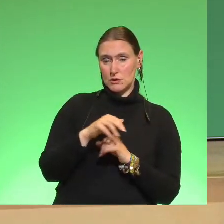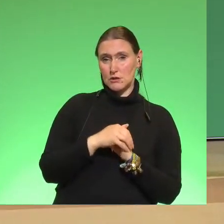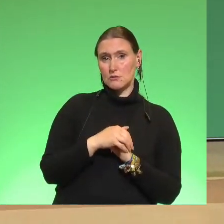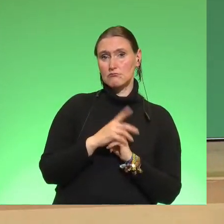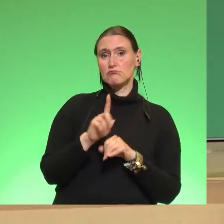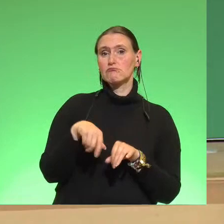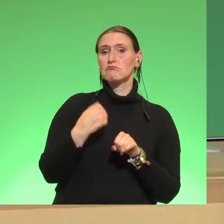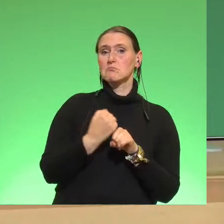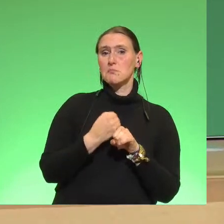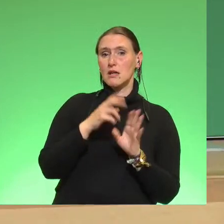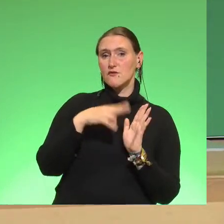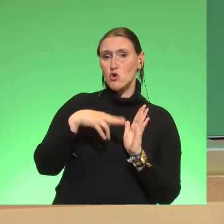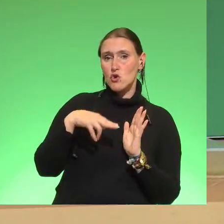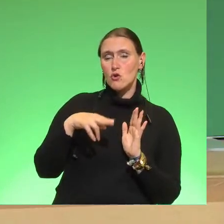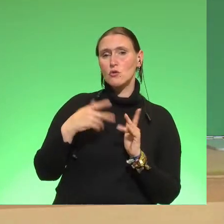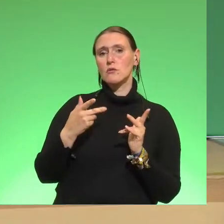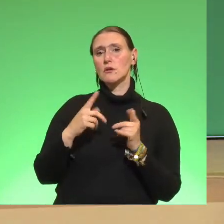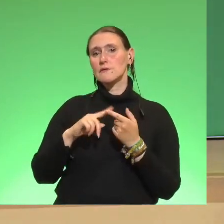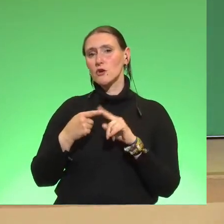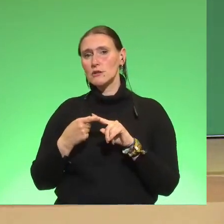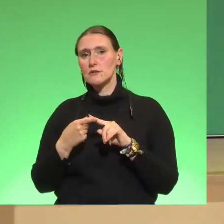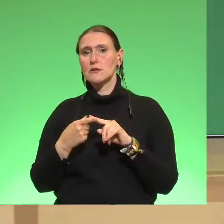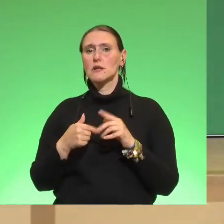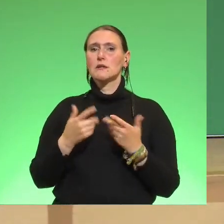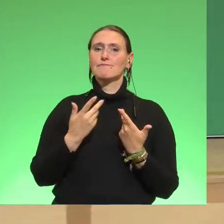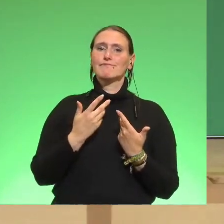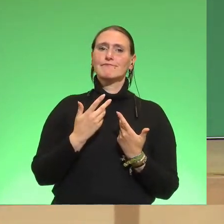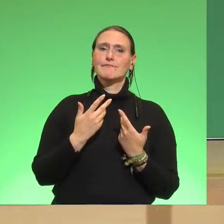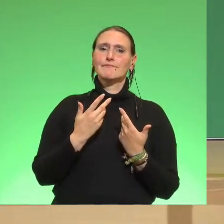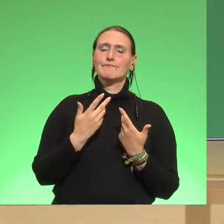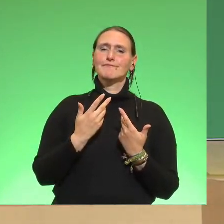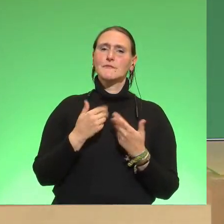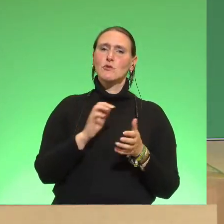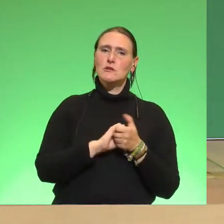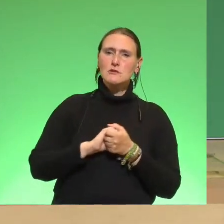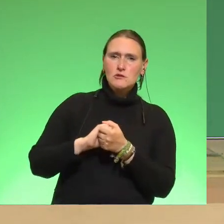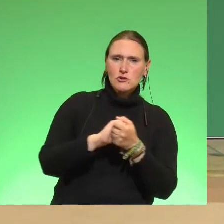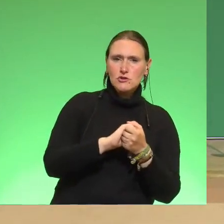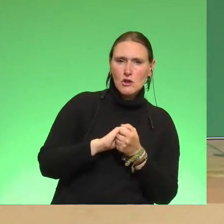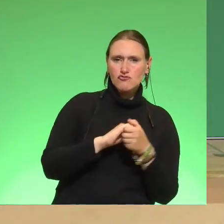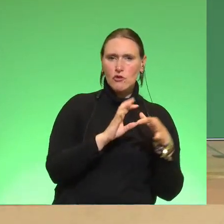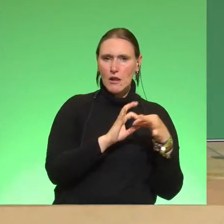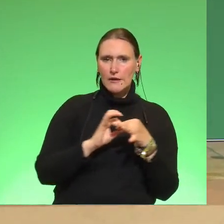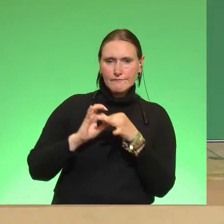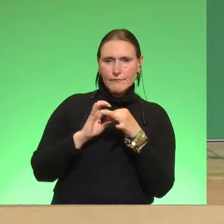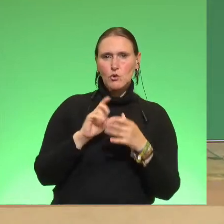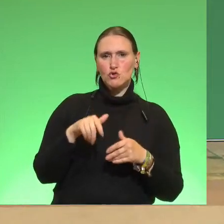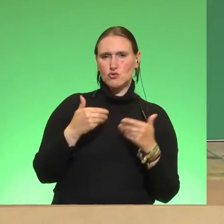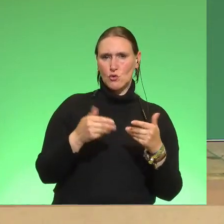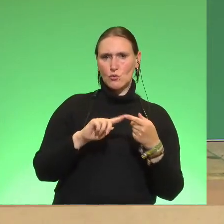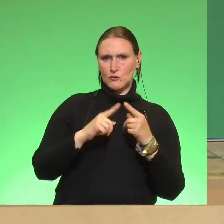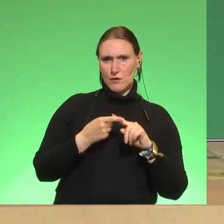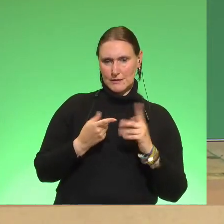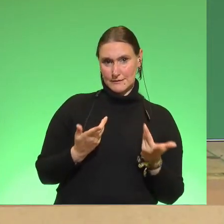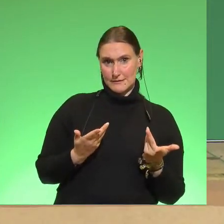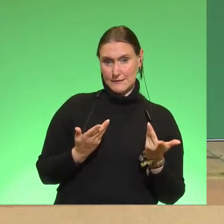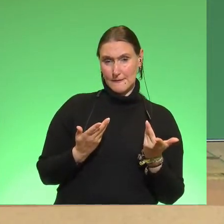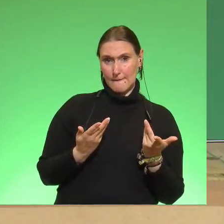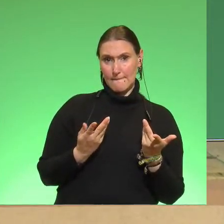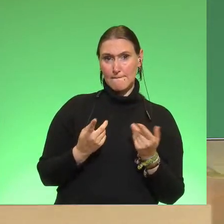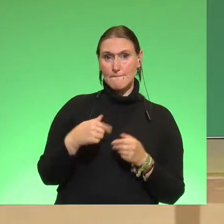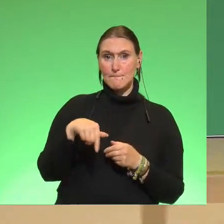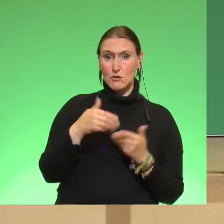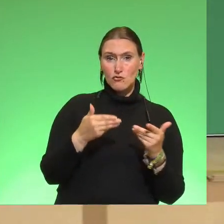as friends, as part of social relations, as part of a society of friends. So it's not about